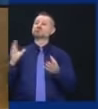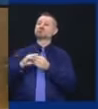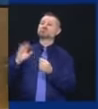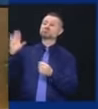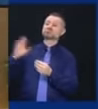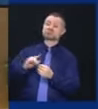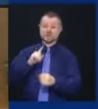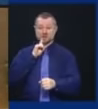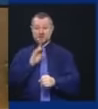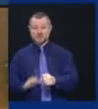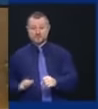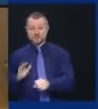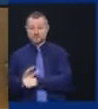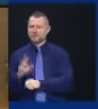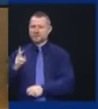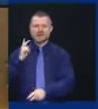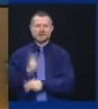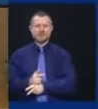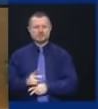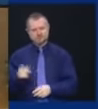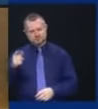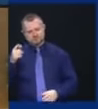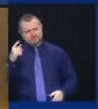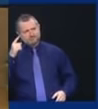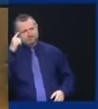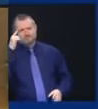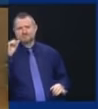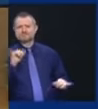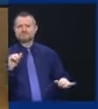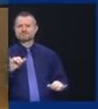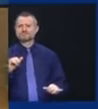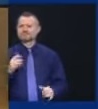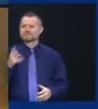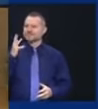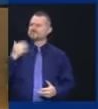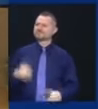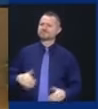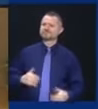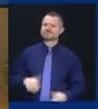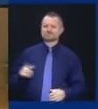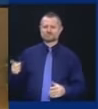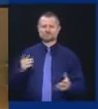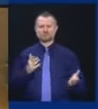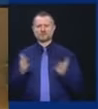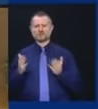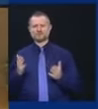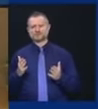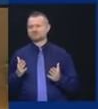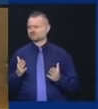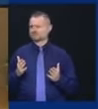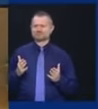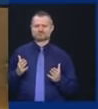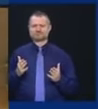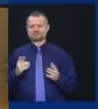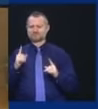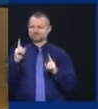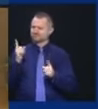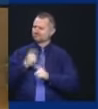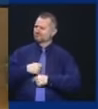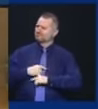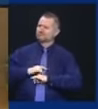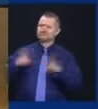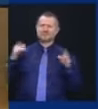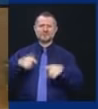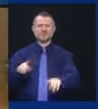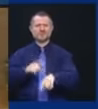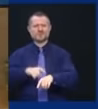father. Governor, you've been a servant leader. During the darkest seasons of the pandemic, when